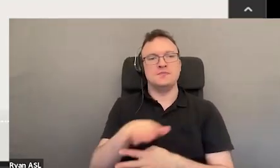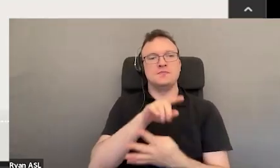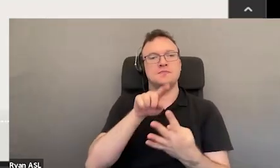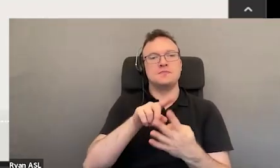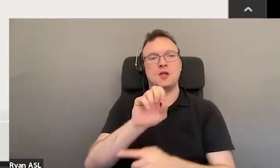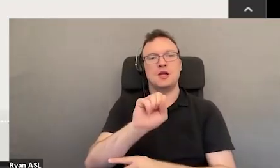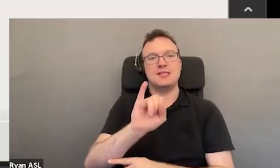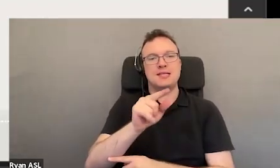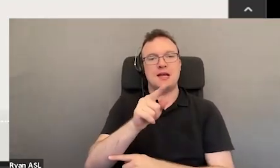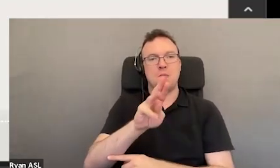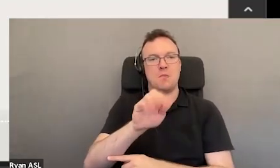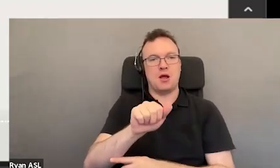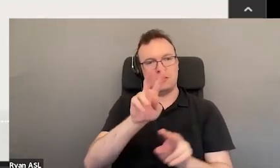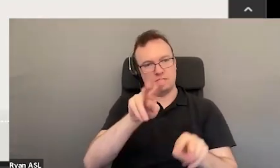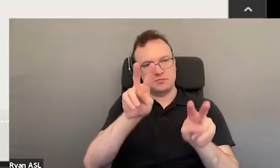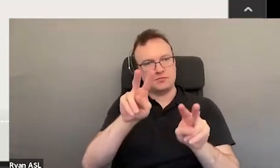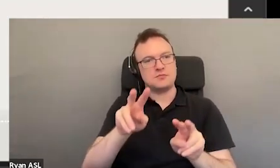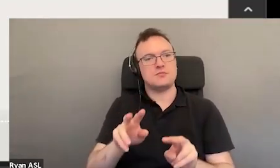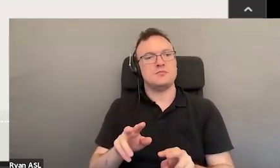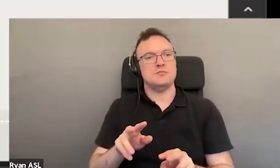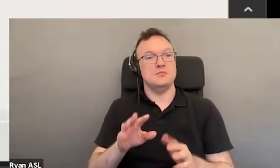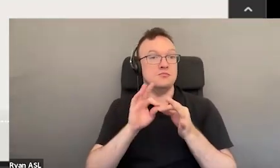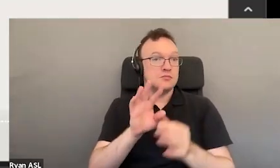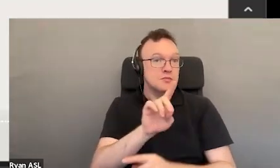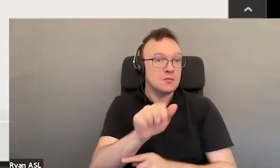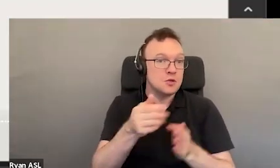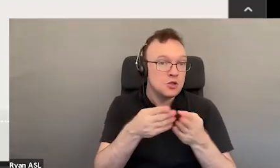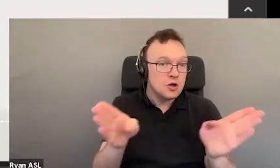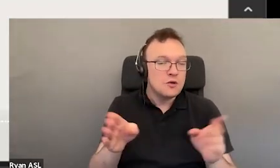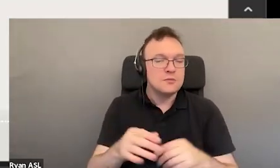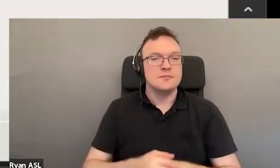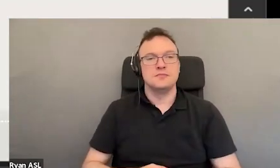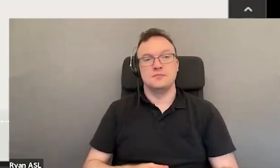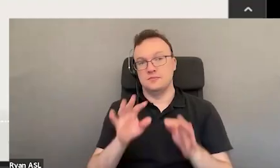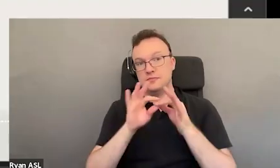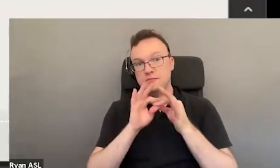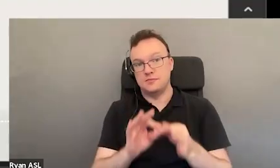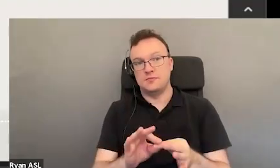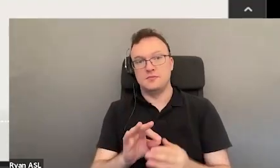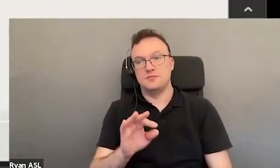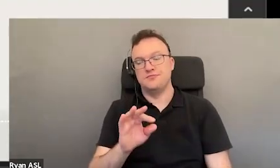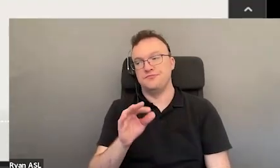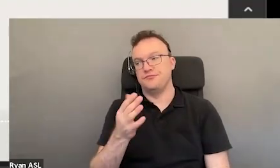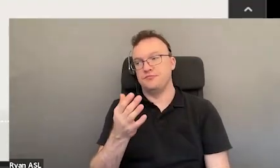and that may be about stigma regarding disability in general, it may be about stigma regarding mental